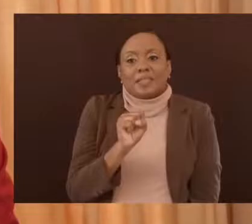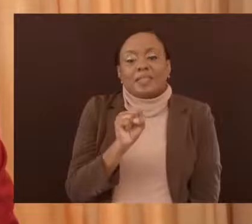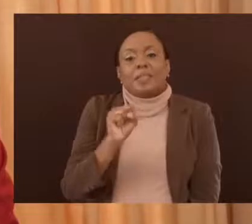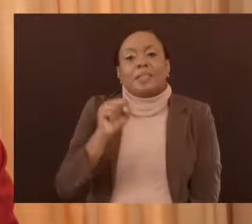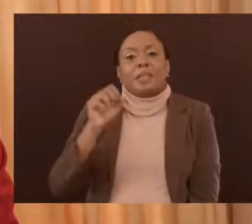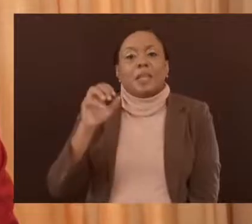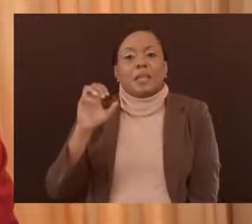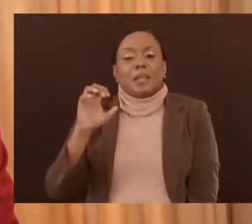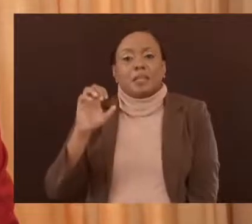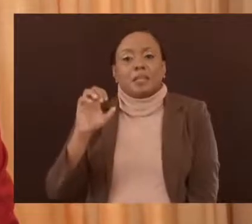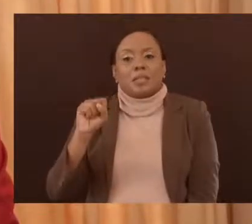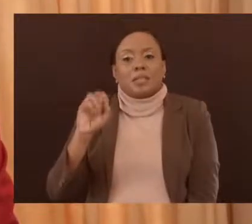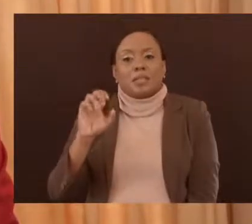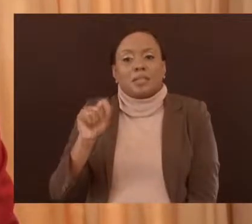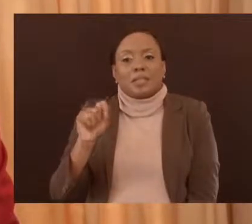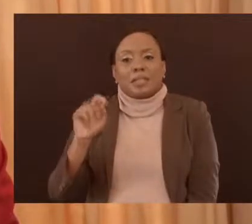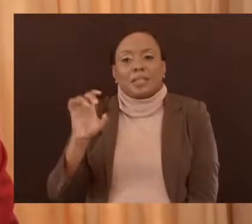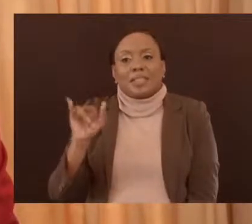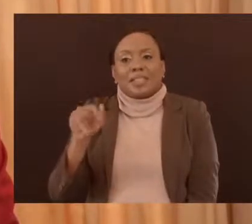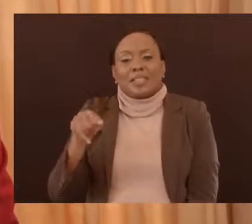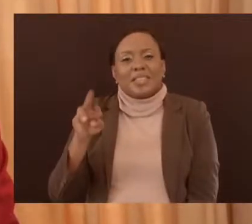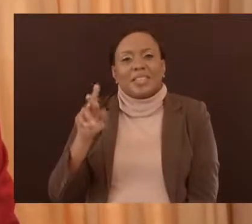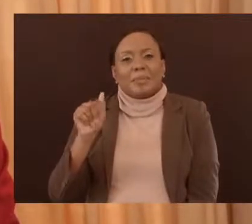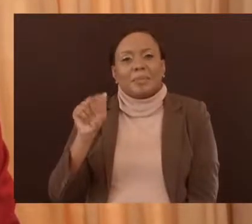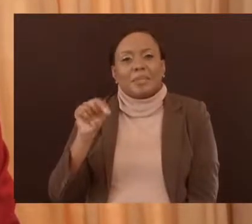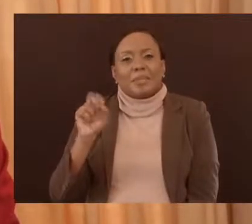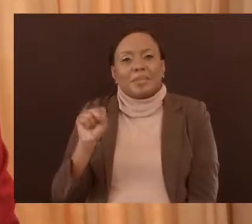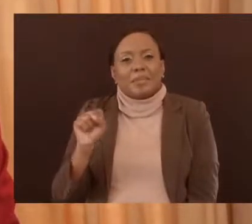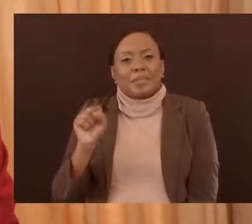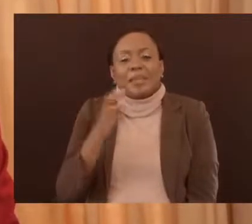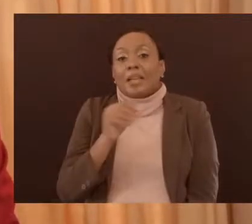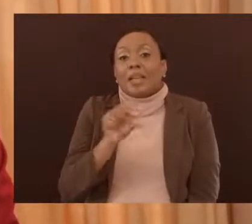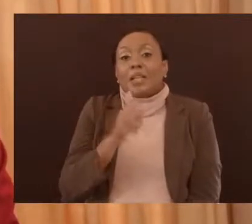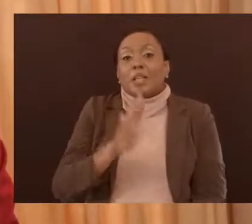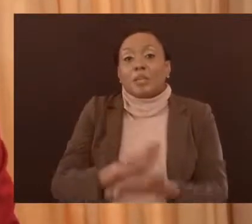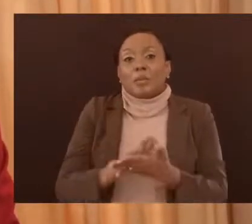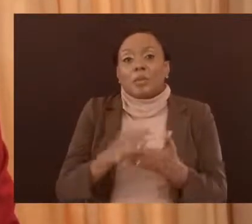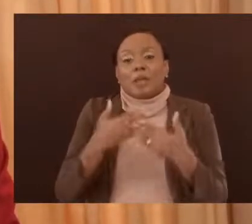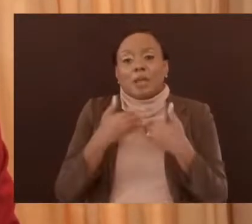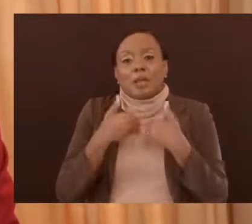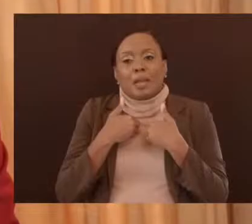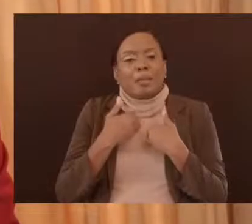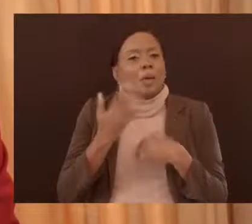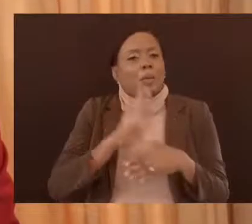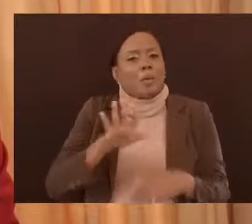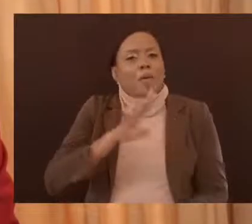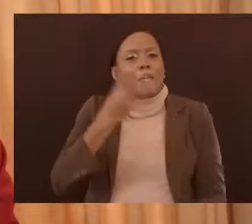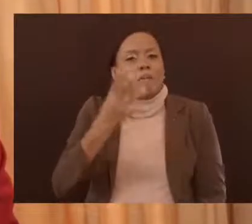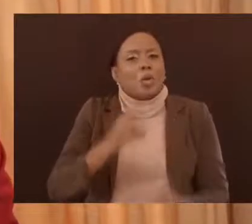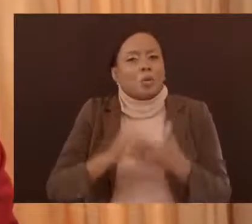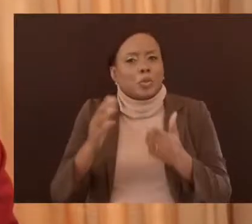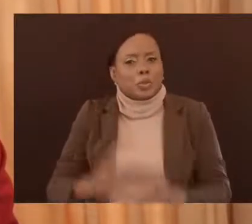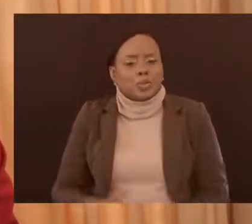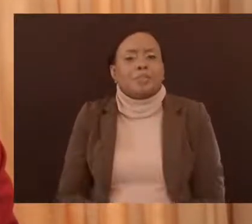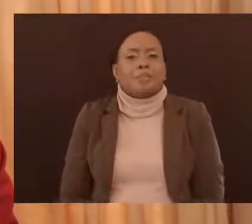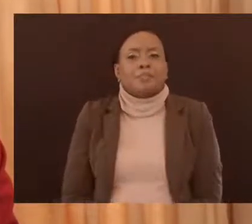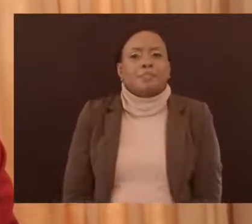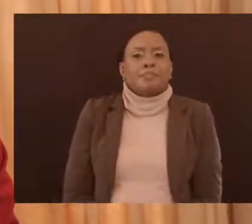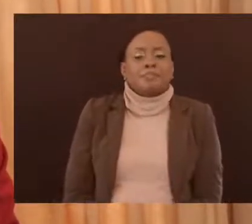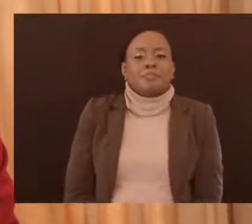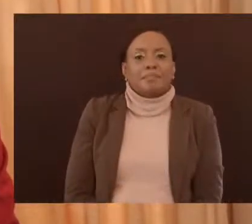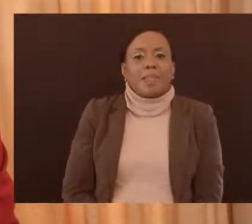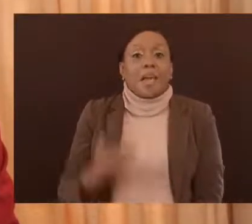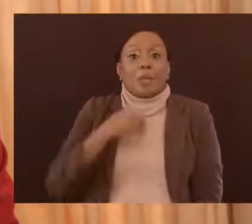had at least 4 students scoring 100%. With respect to the English examination, while no student gained full